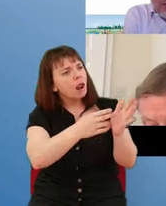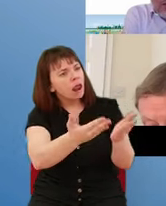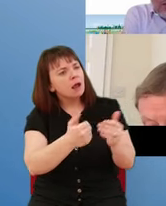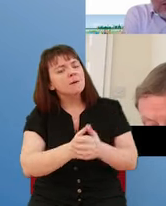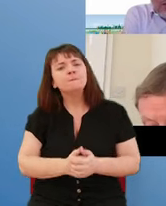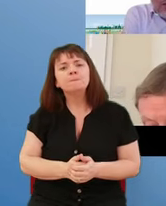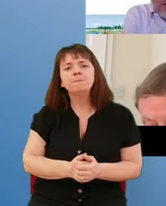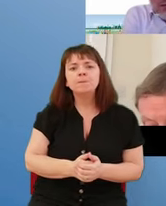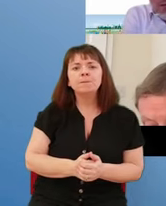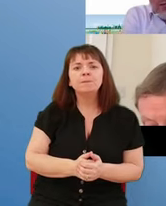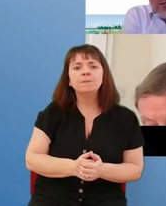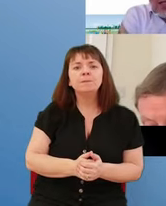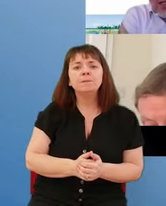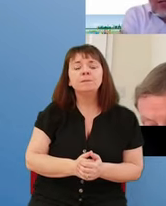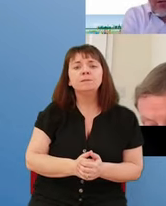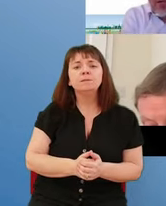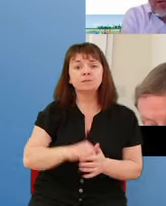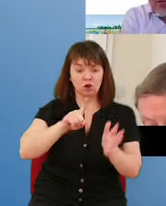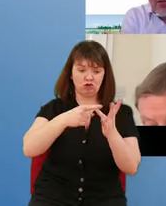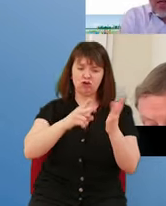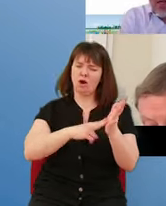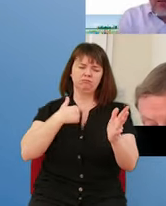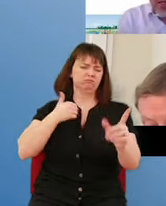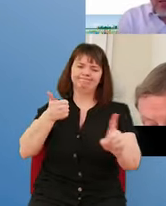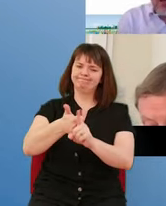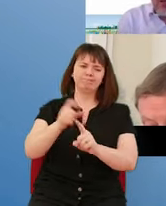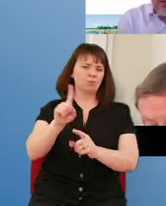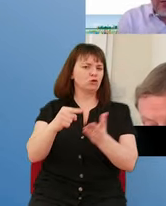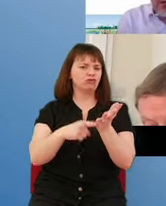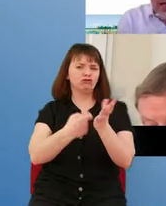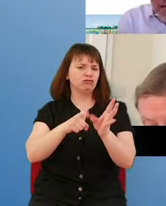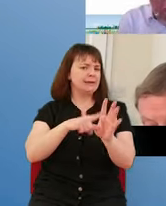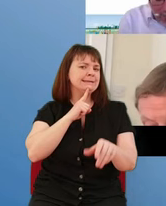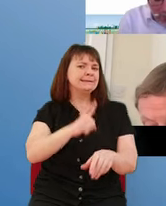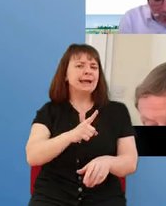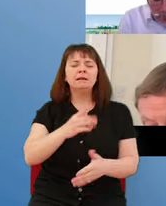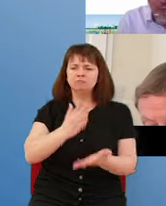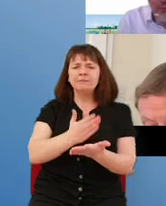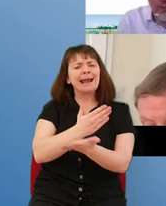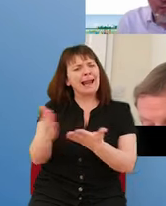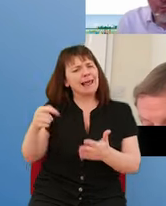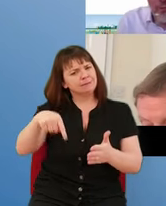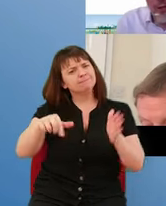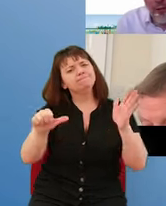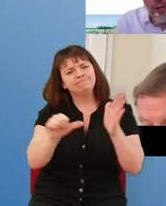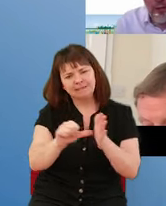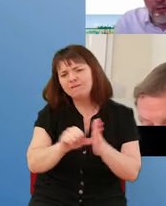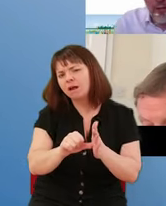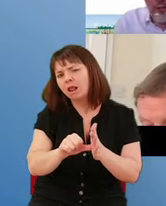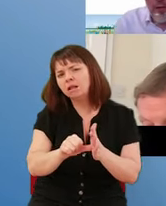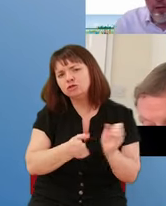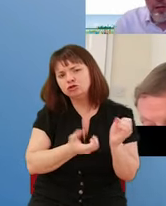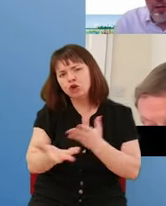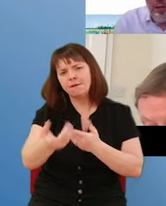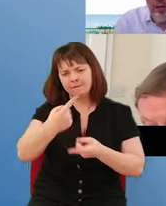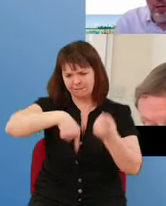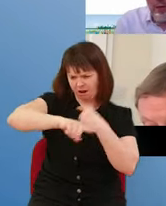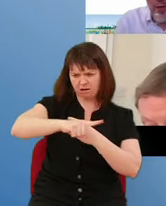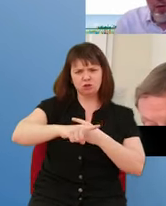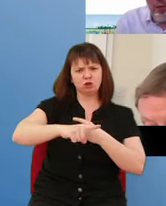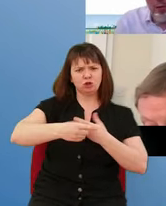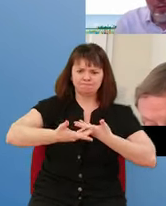difficult service to deliver in terms of the expectations that we have, and the last couple of years have clearly been very, very difficult given everything else